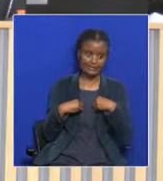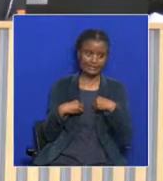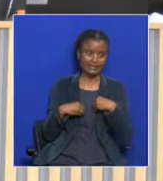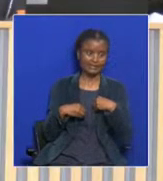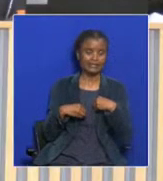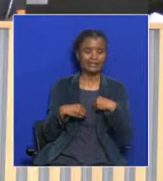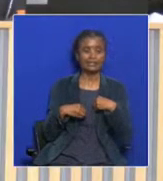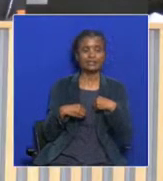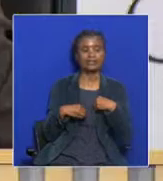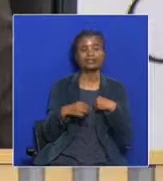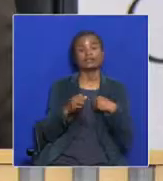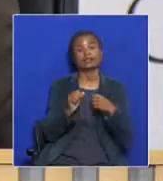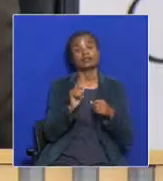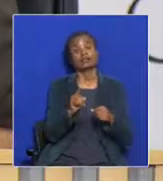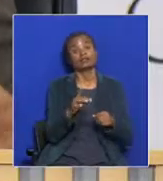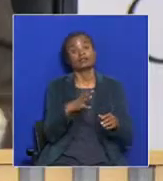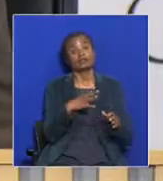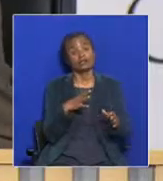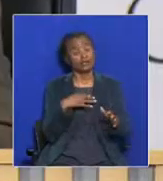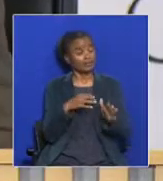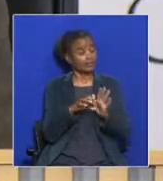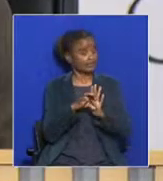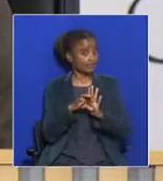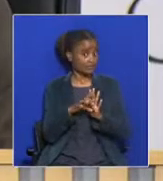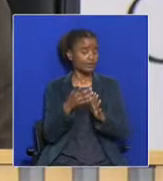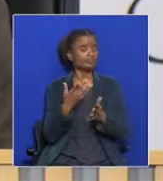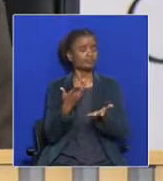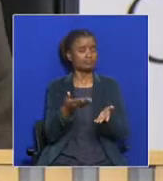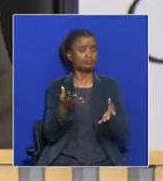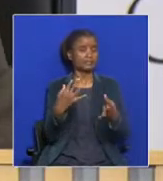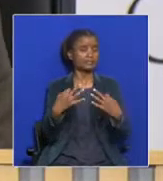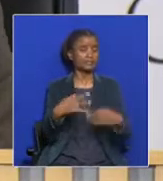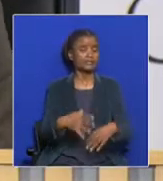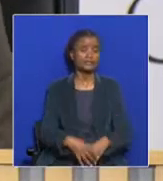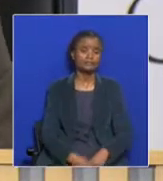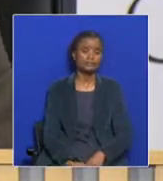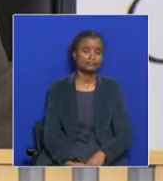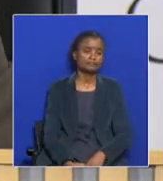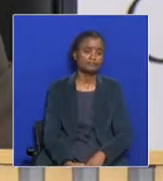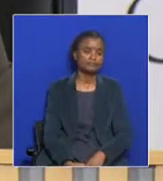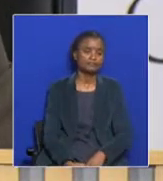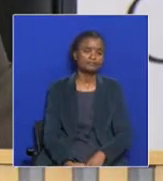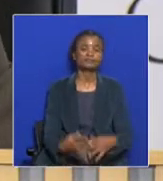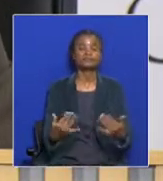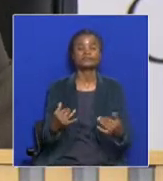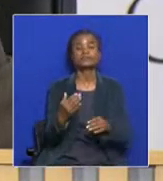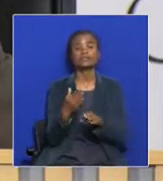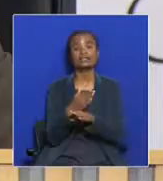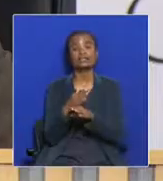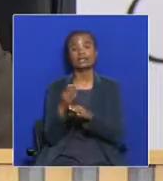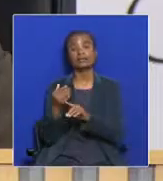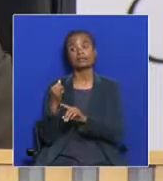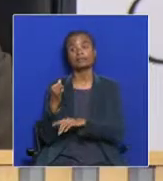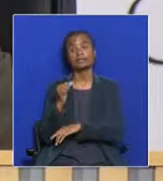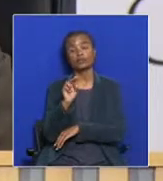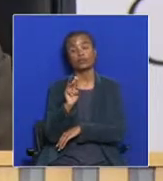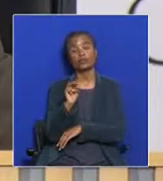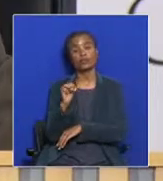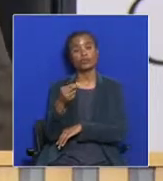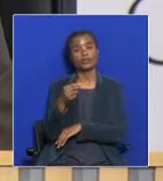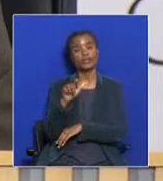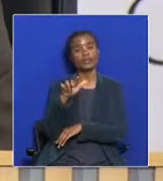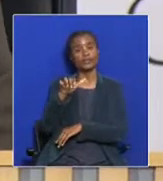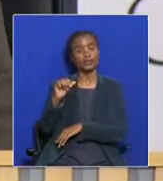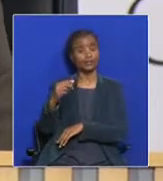right. No, go ahead and explain. You know, back to my Simbiti case, the one in the Mshlali policing area. Similarly,